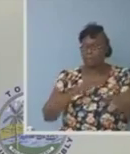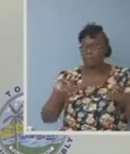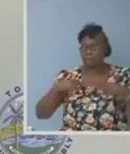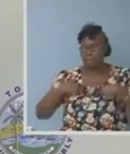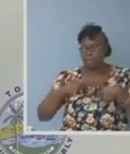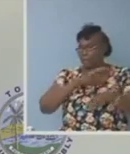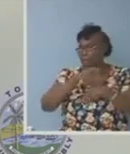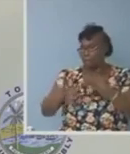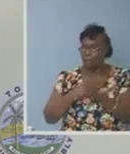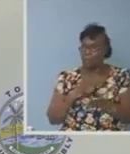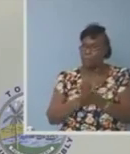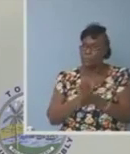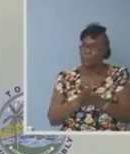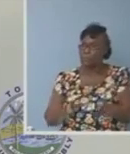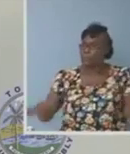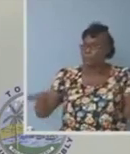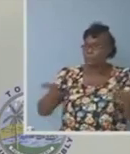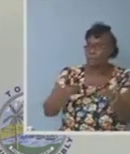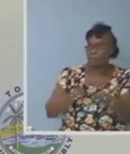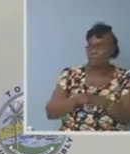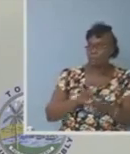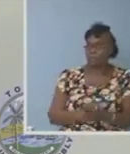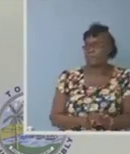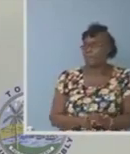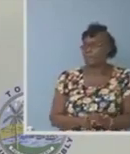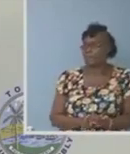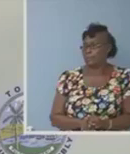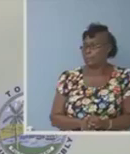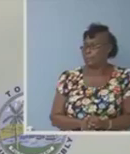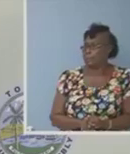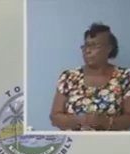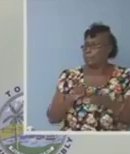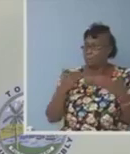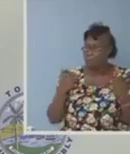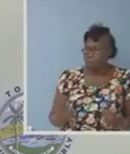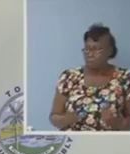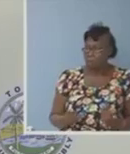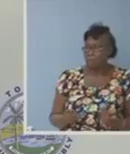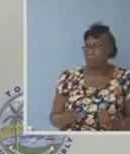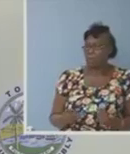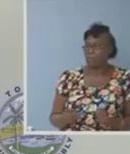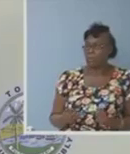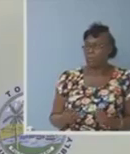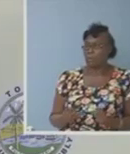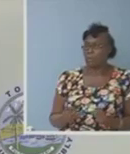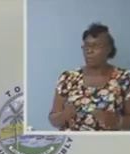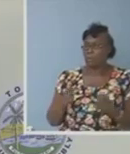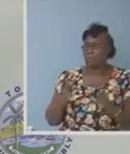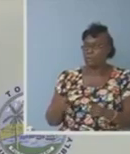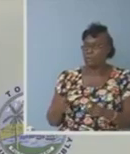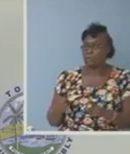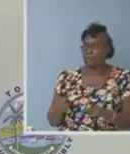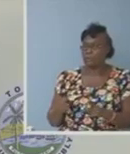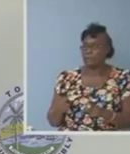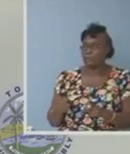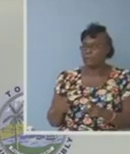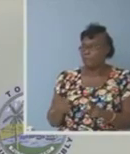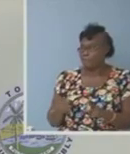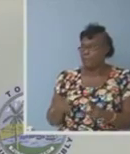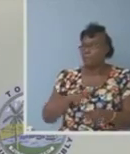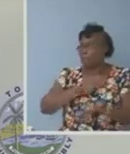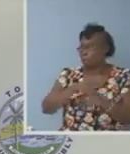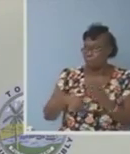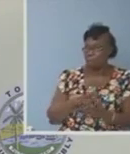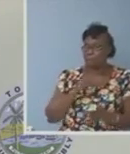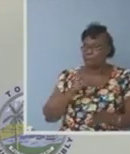schools closed. At this point in time, all previous approvals that were granted for local field